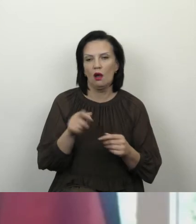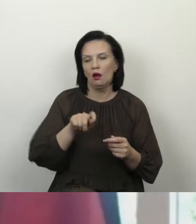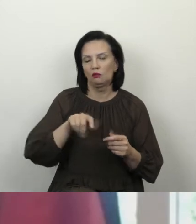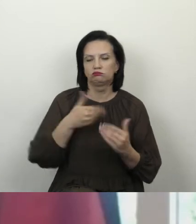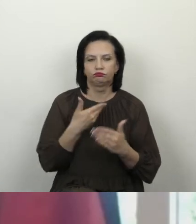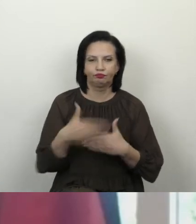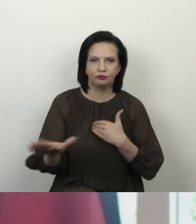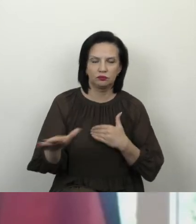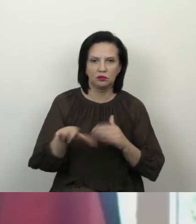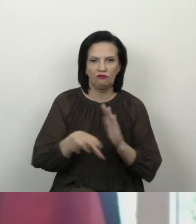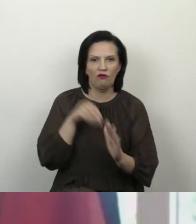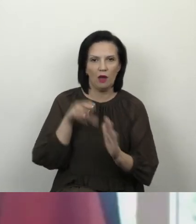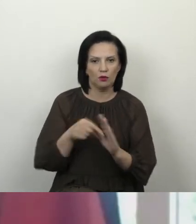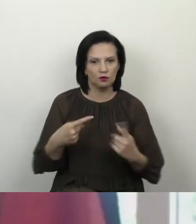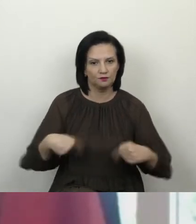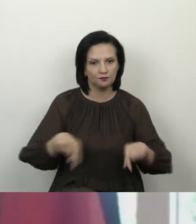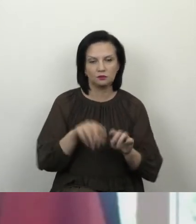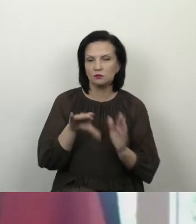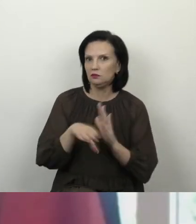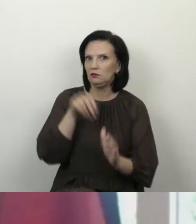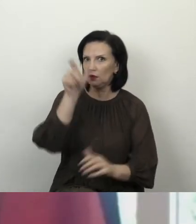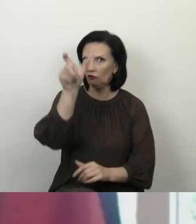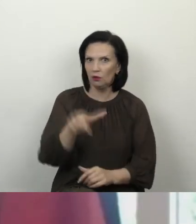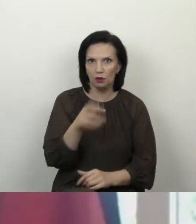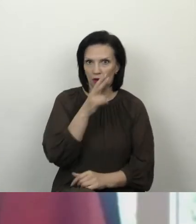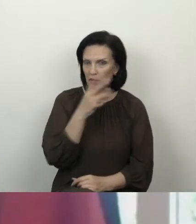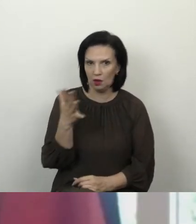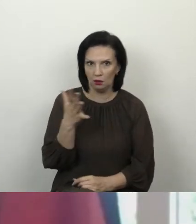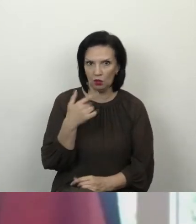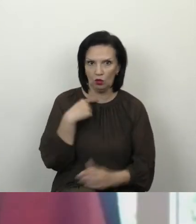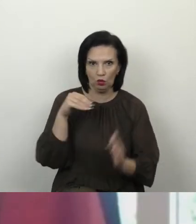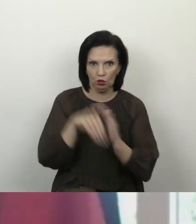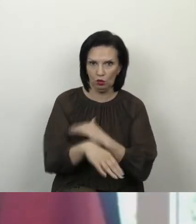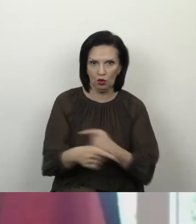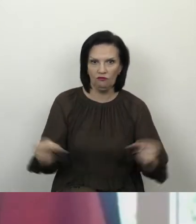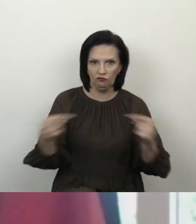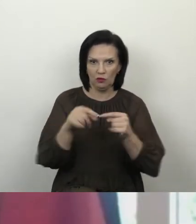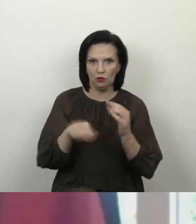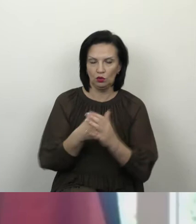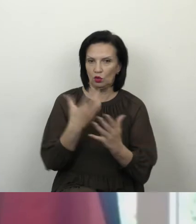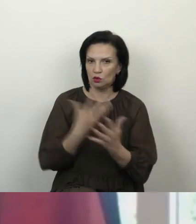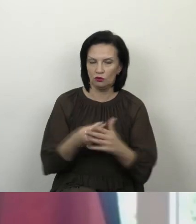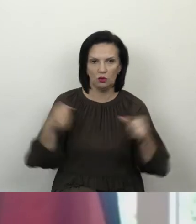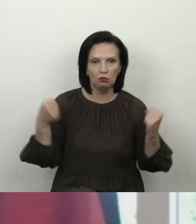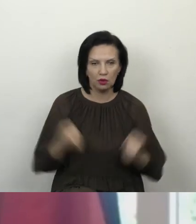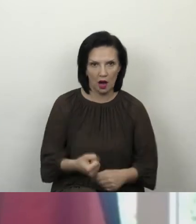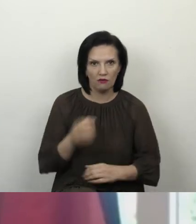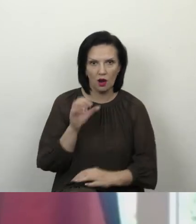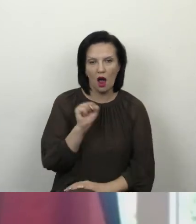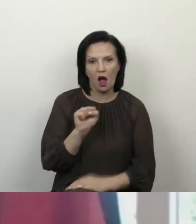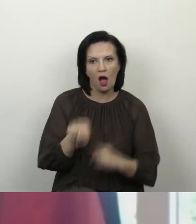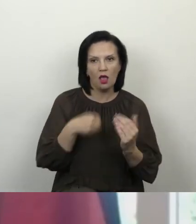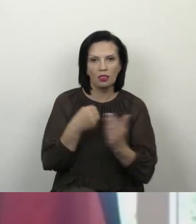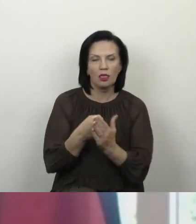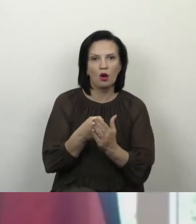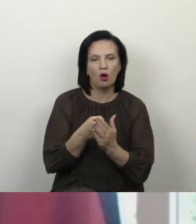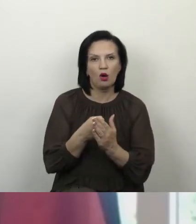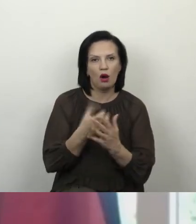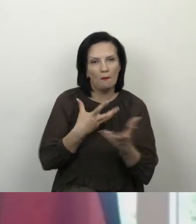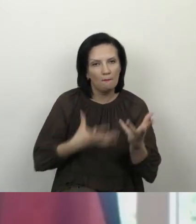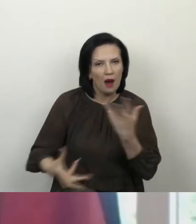prevented from voting, that's a question then, to targeted manipulation, where